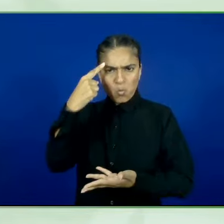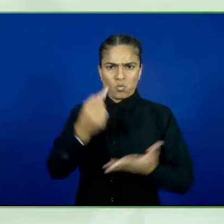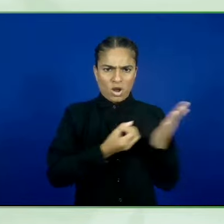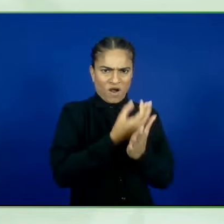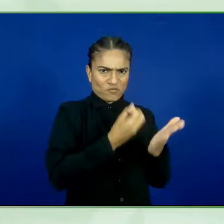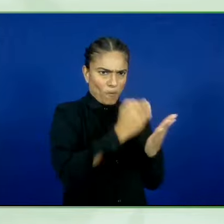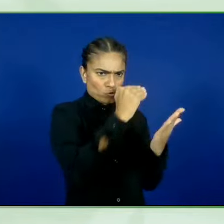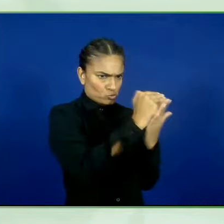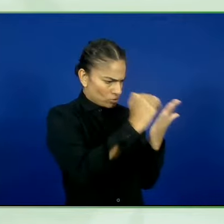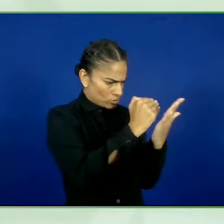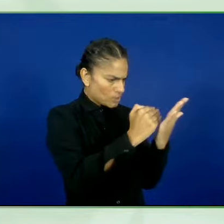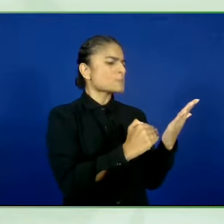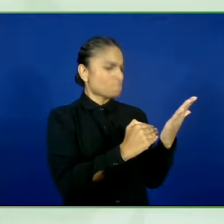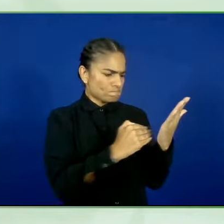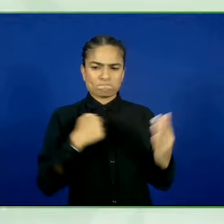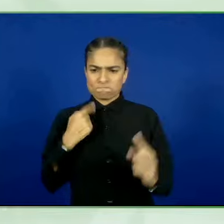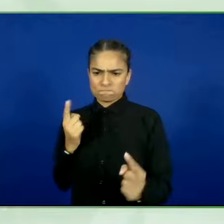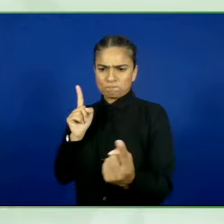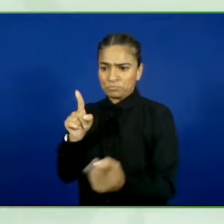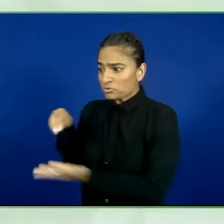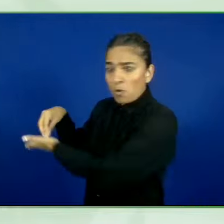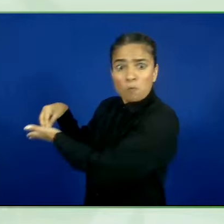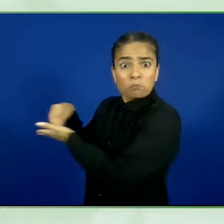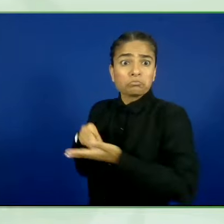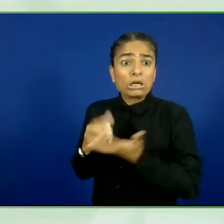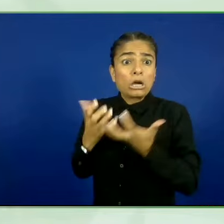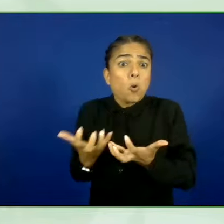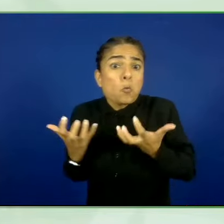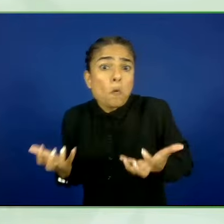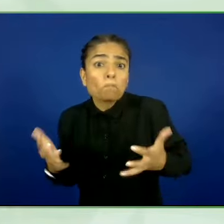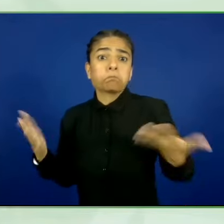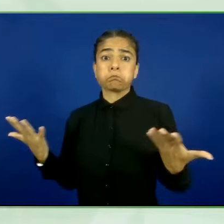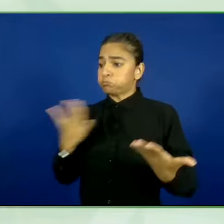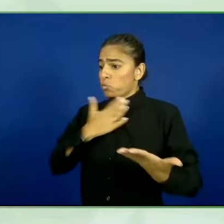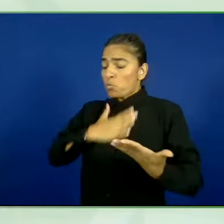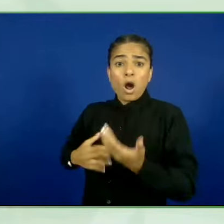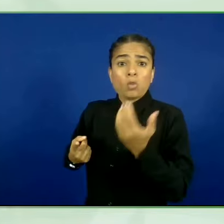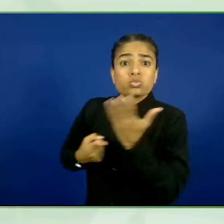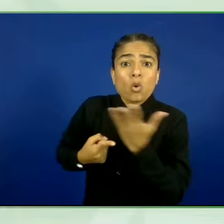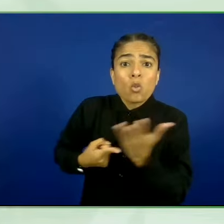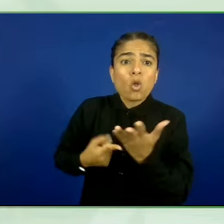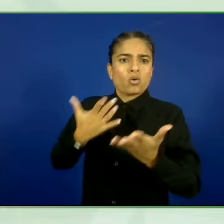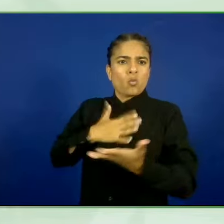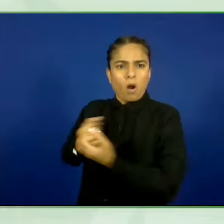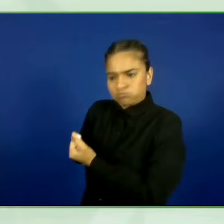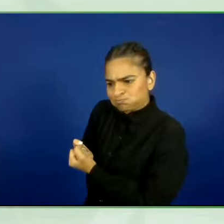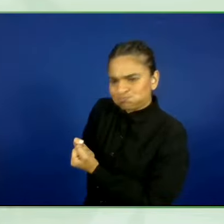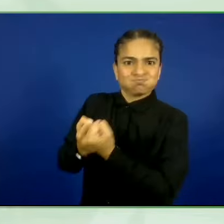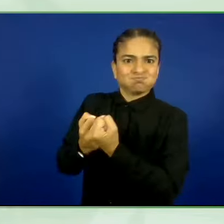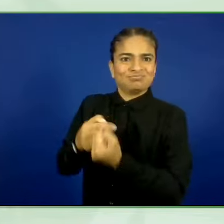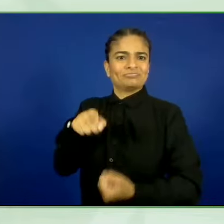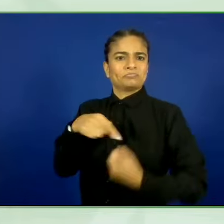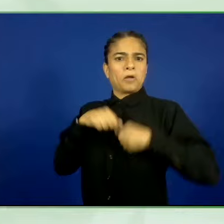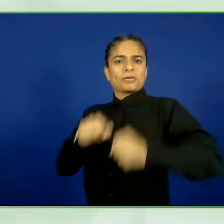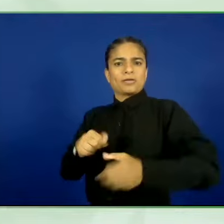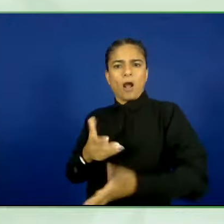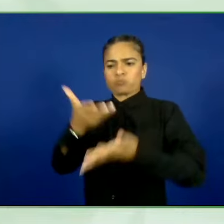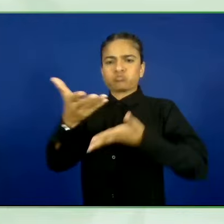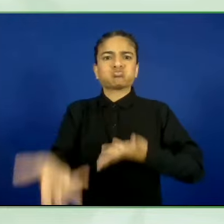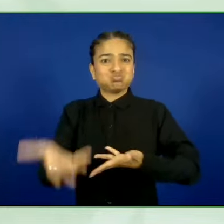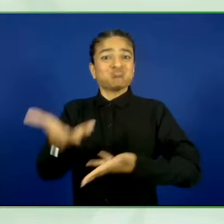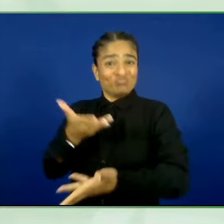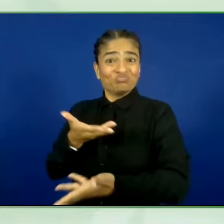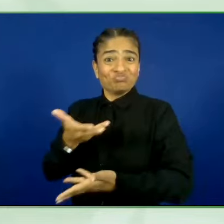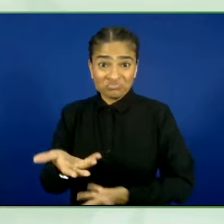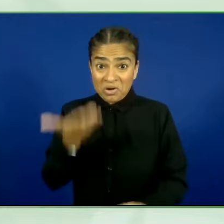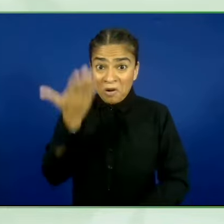necessary assistive devices and technologies which will be required and will be used. Because you may agree with me that it would be very unfortunate to